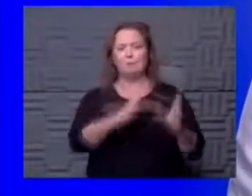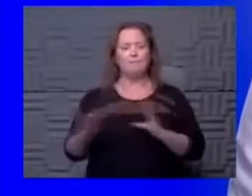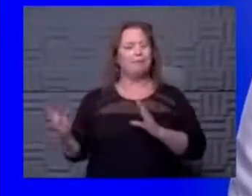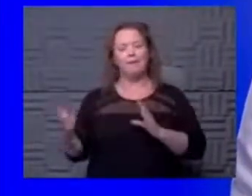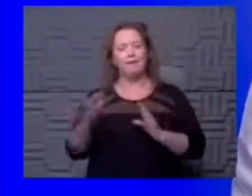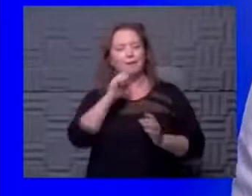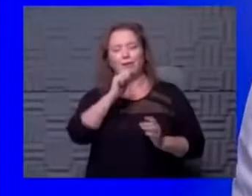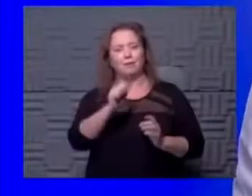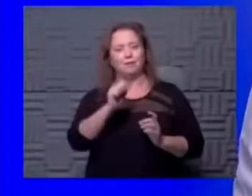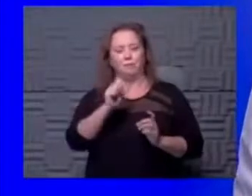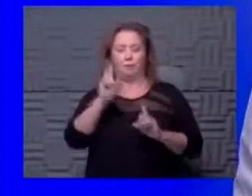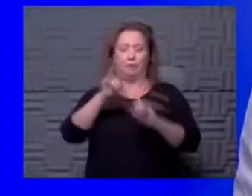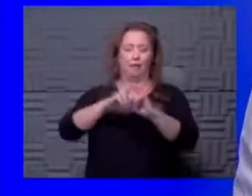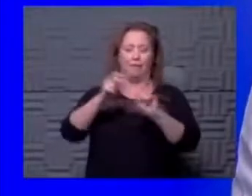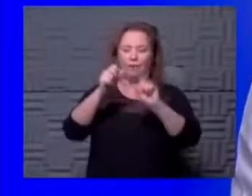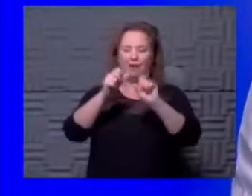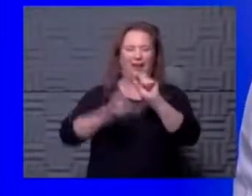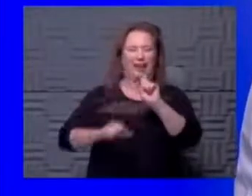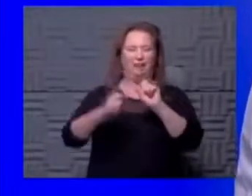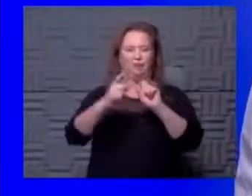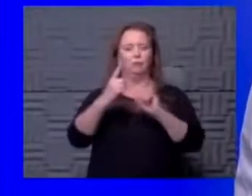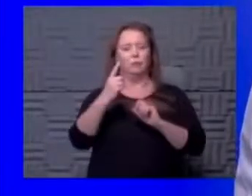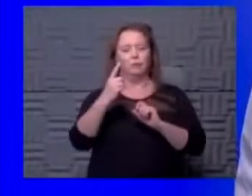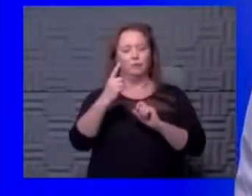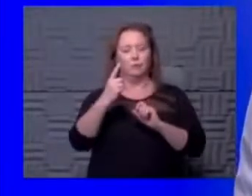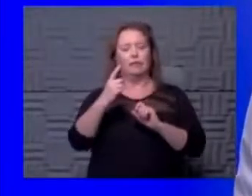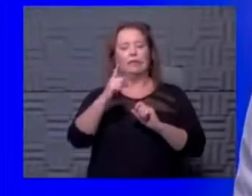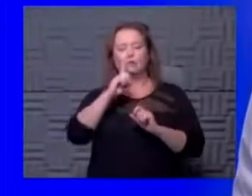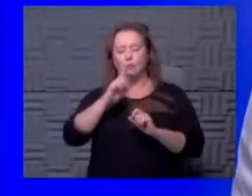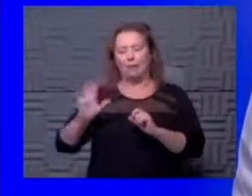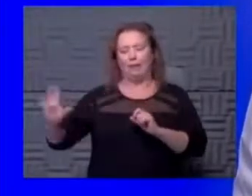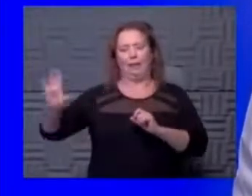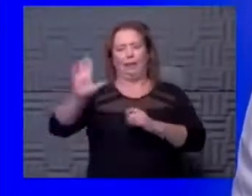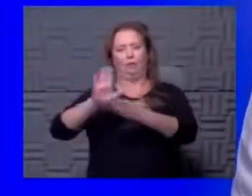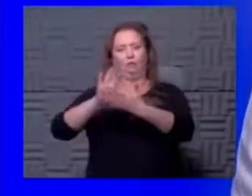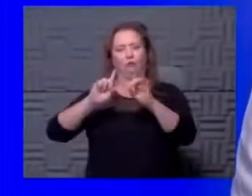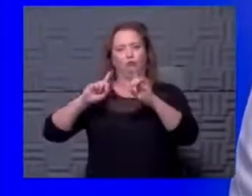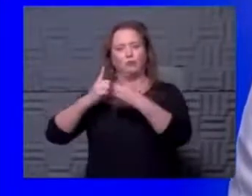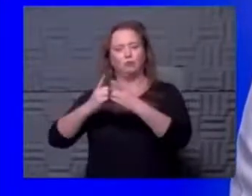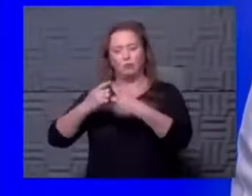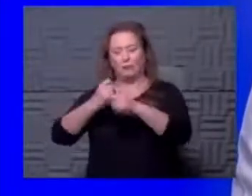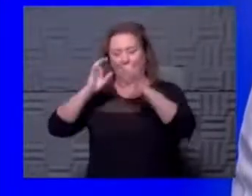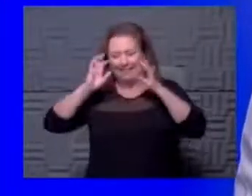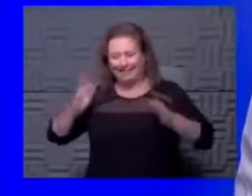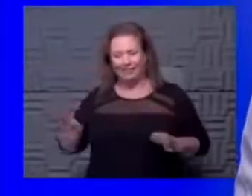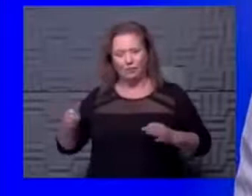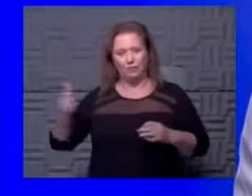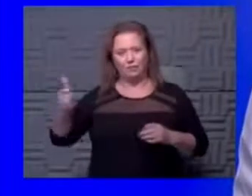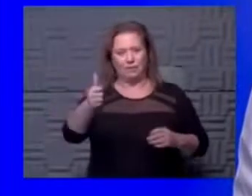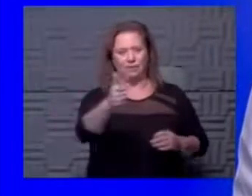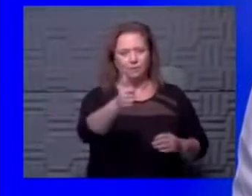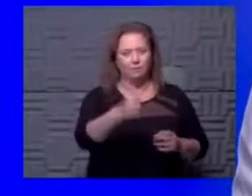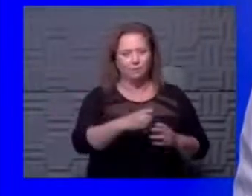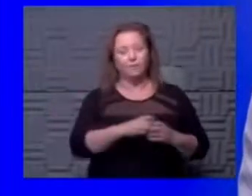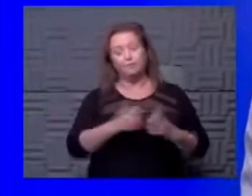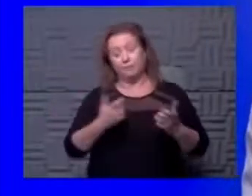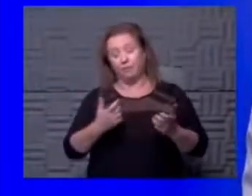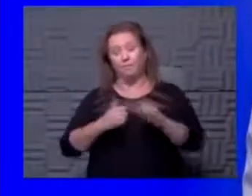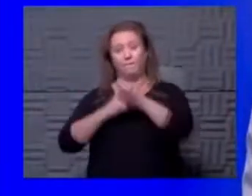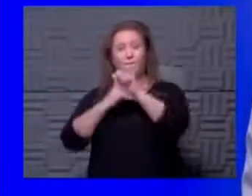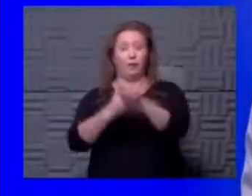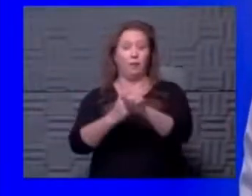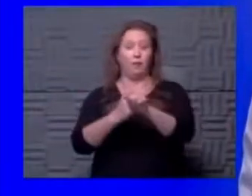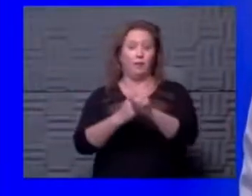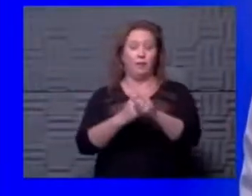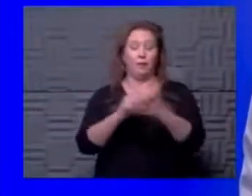really comes down to those administrators in that school and in that school district to make that decision based on